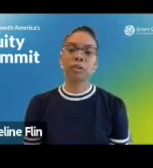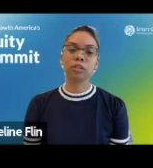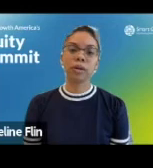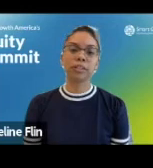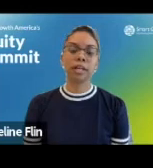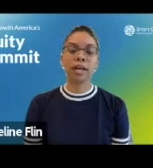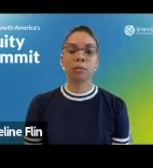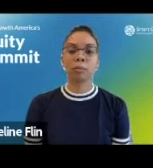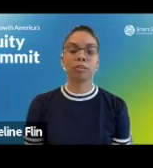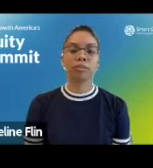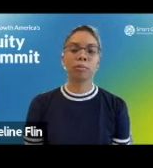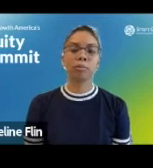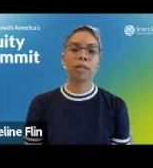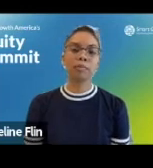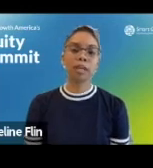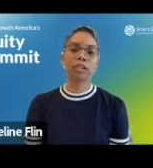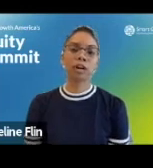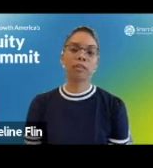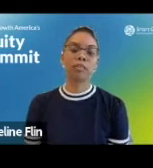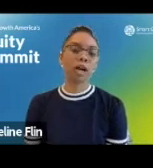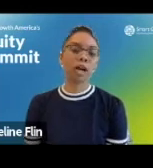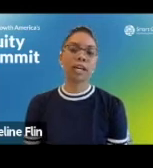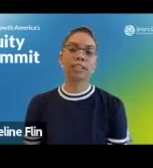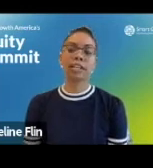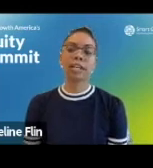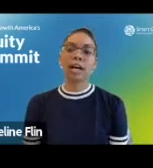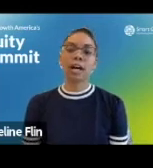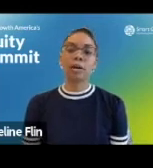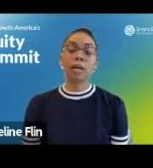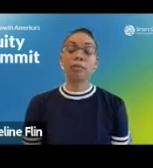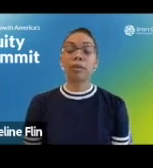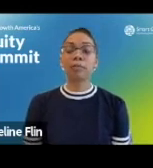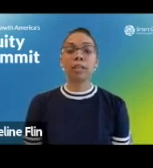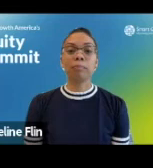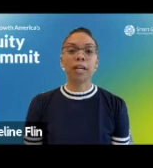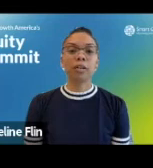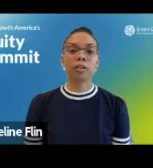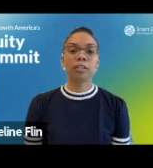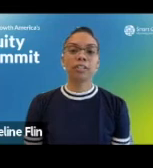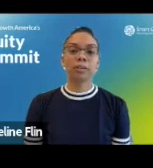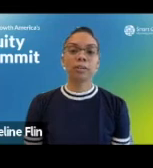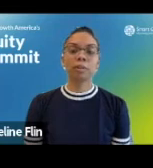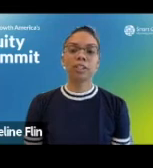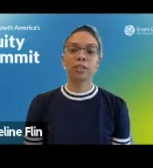but also as the equitable development plan manager on this project. And really my goal is to make sure